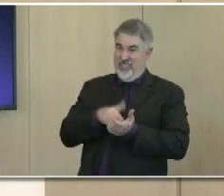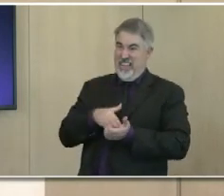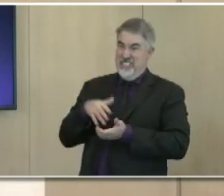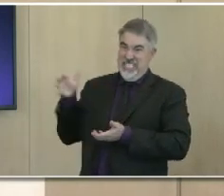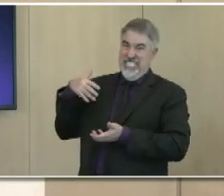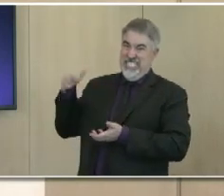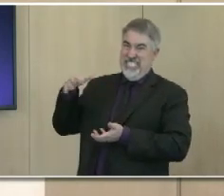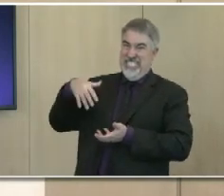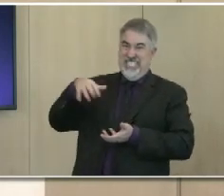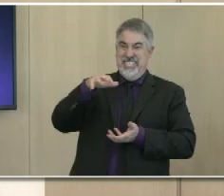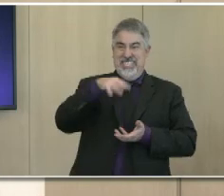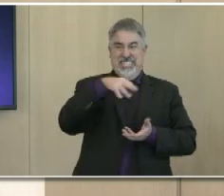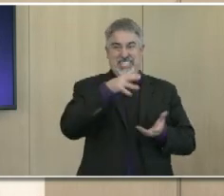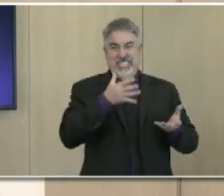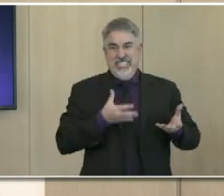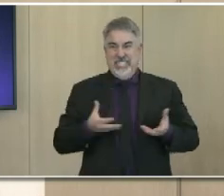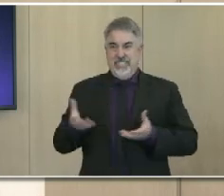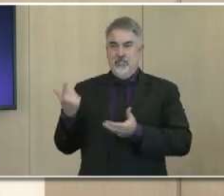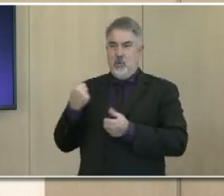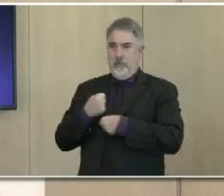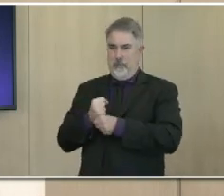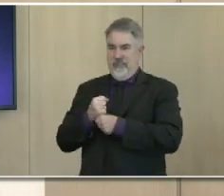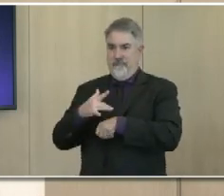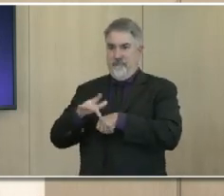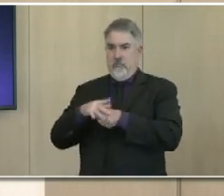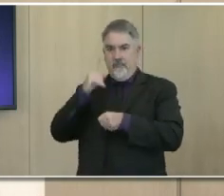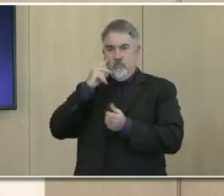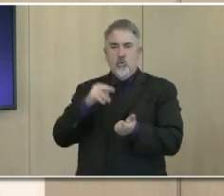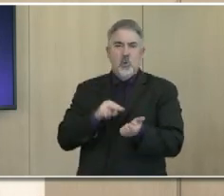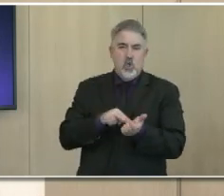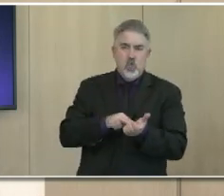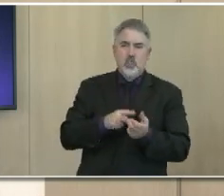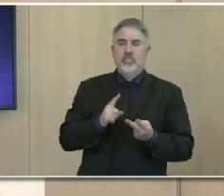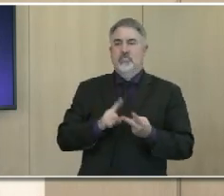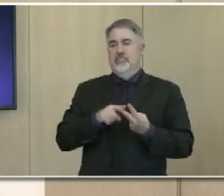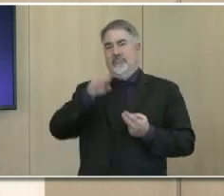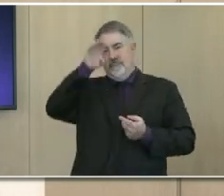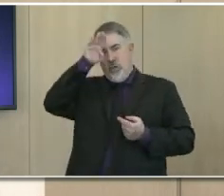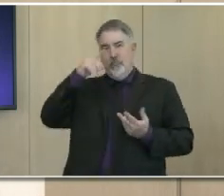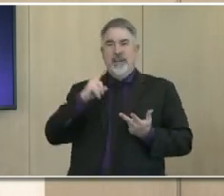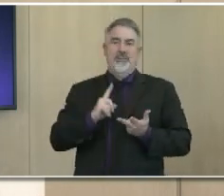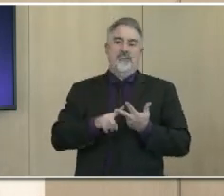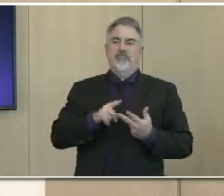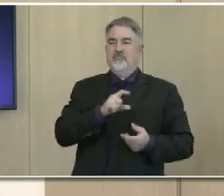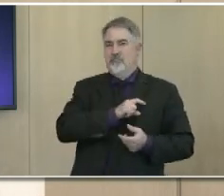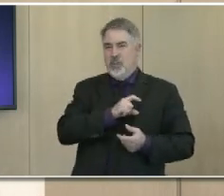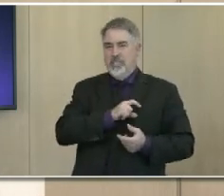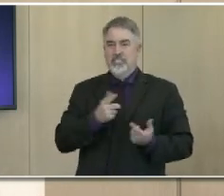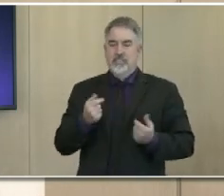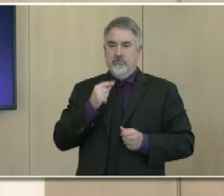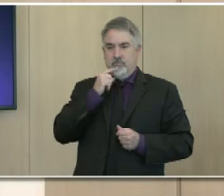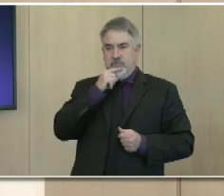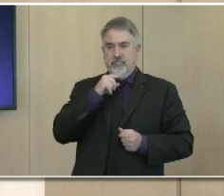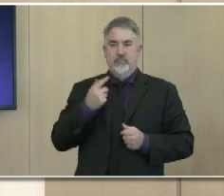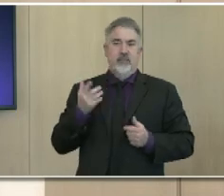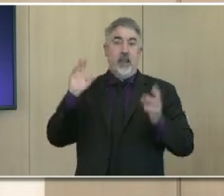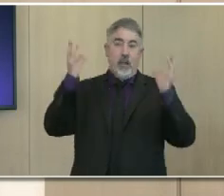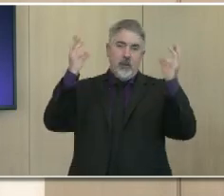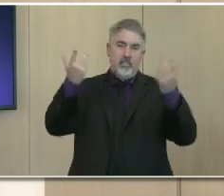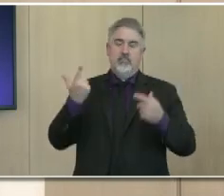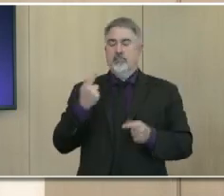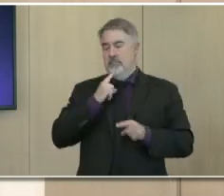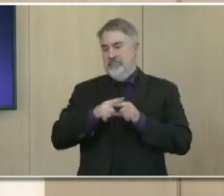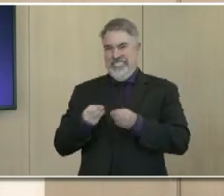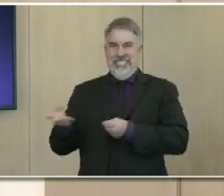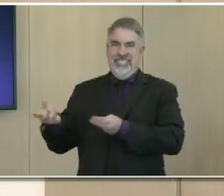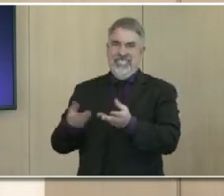made available for nurses and for doctors and for firemen and police officers and ambulance drivers.